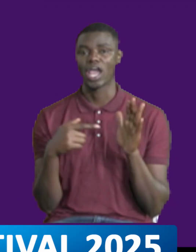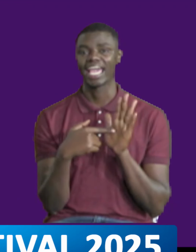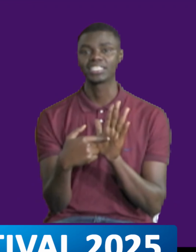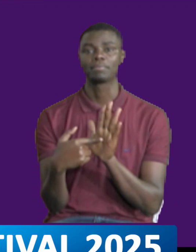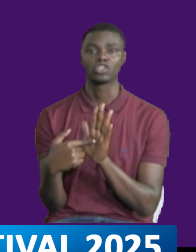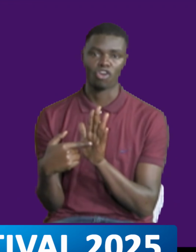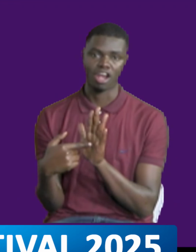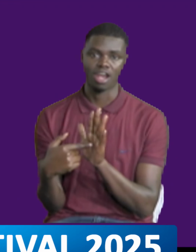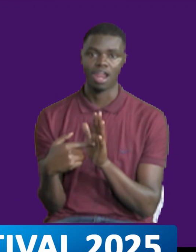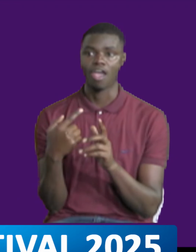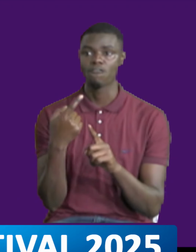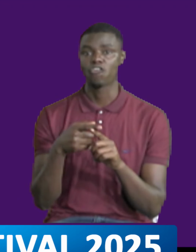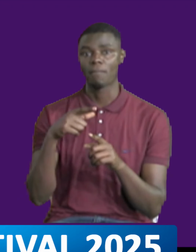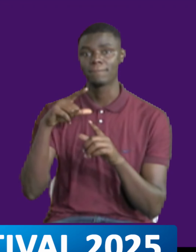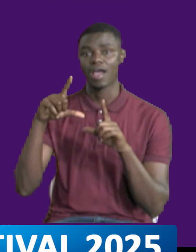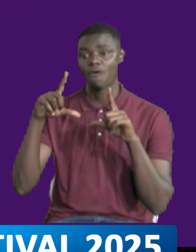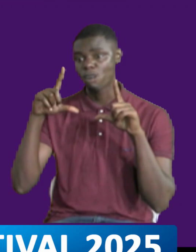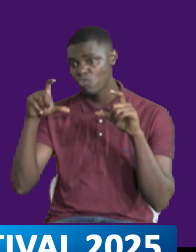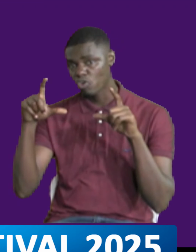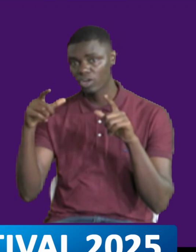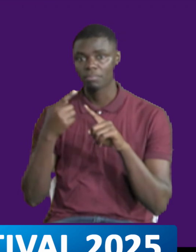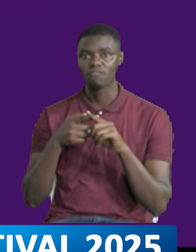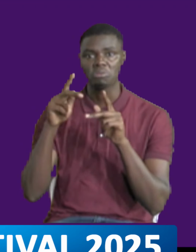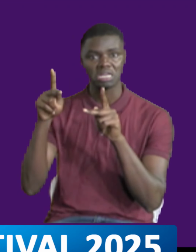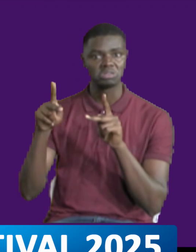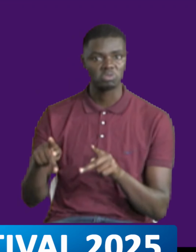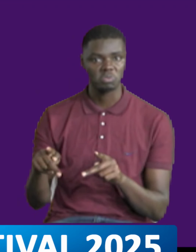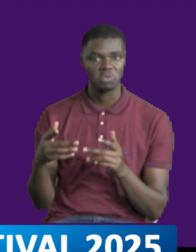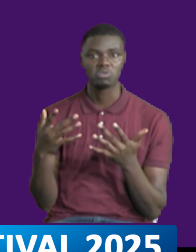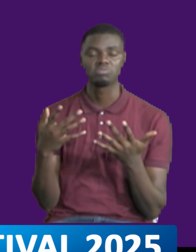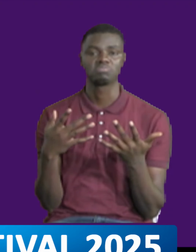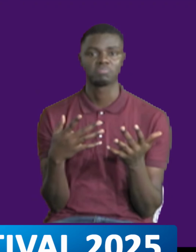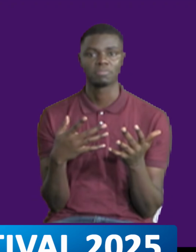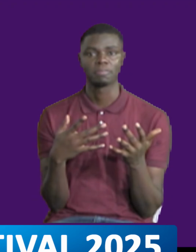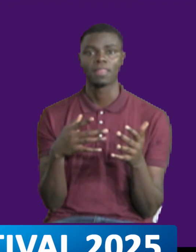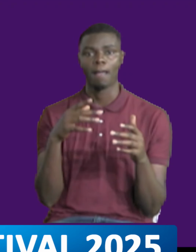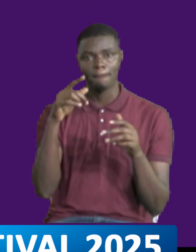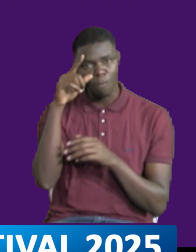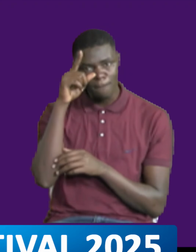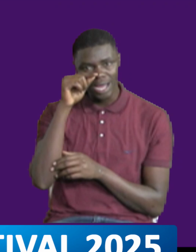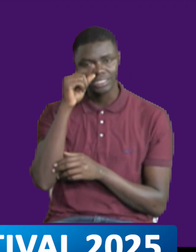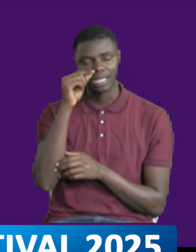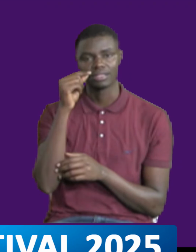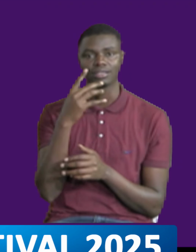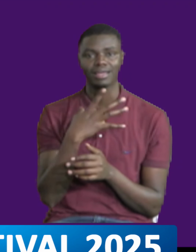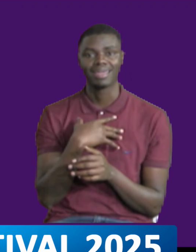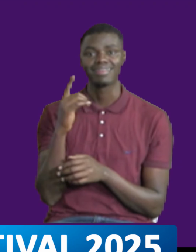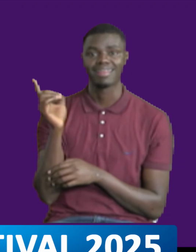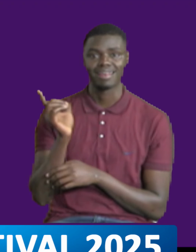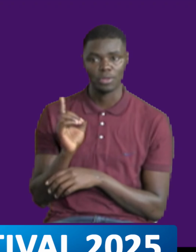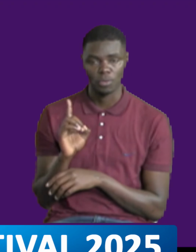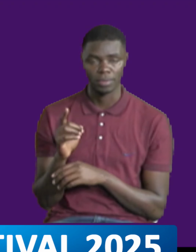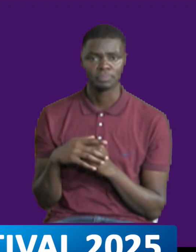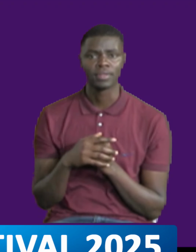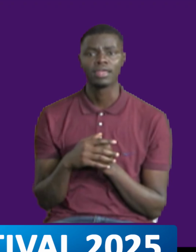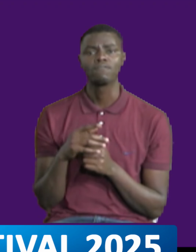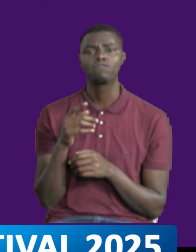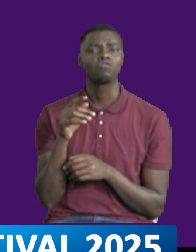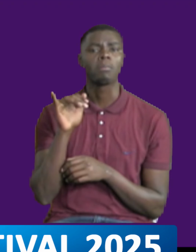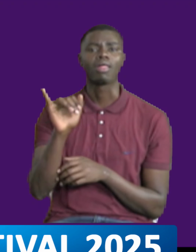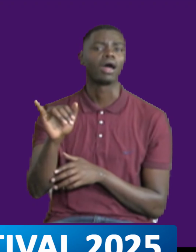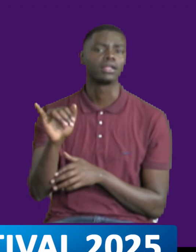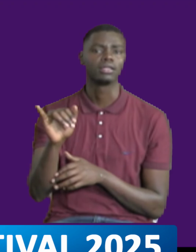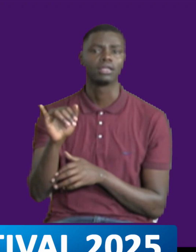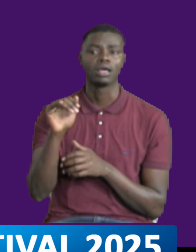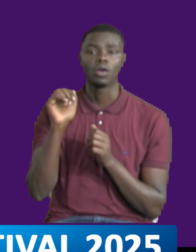from photographers from Kisumu, Mombasa, and Nairobi. And from that, we were